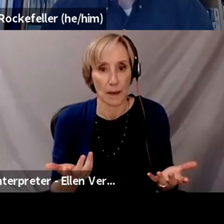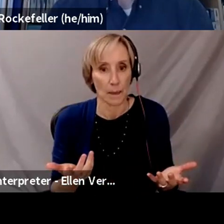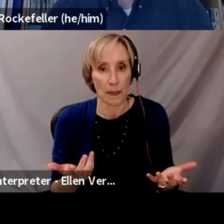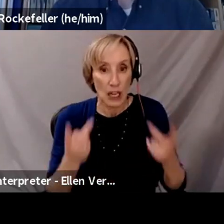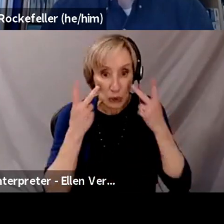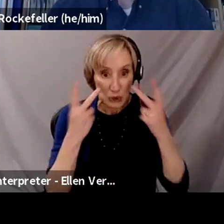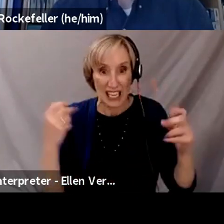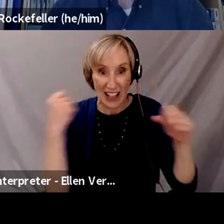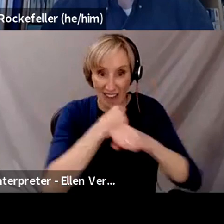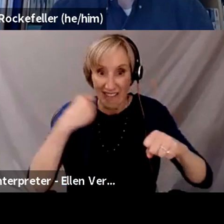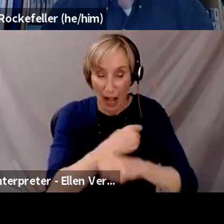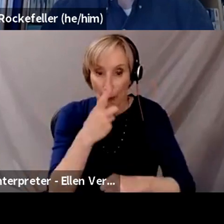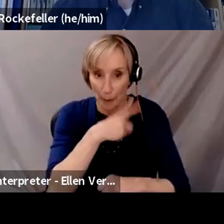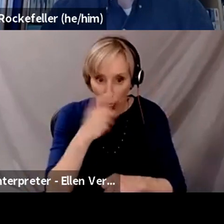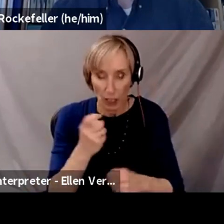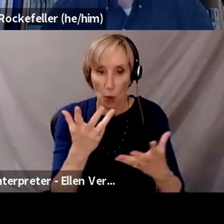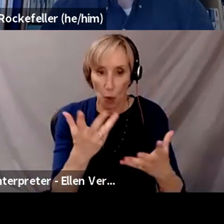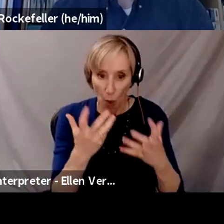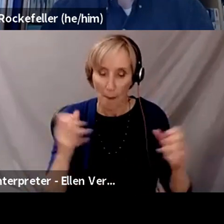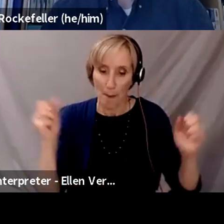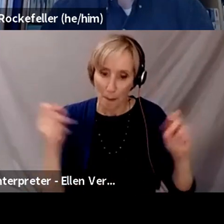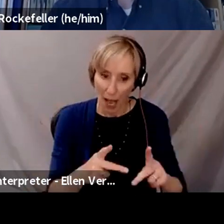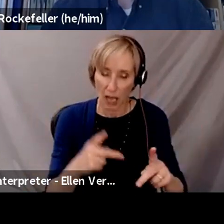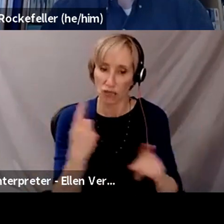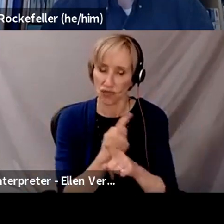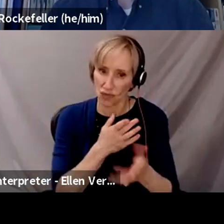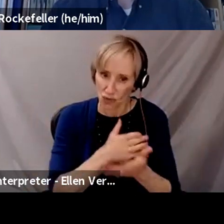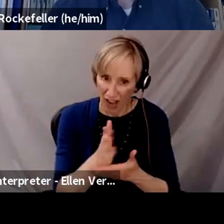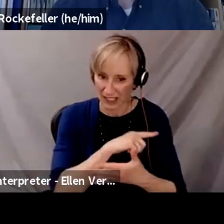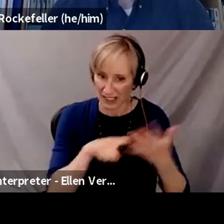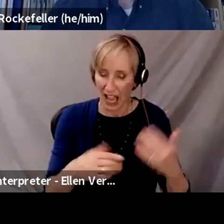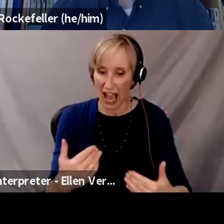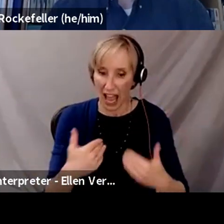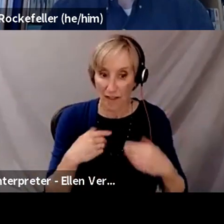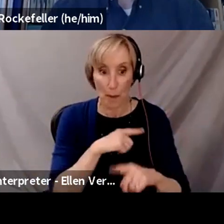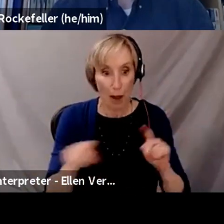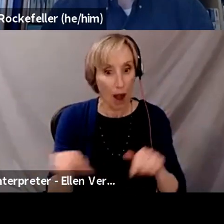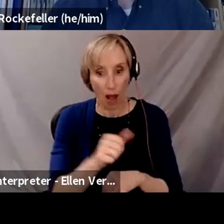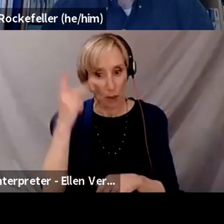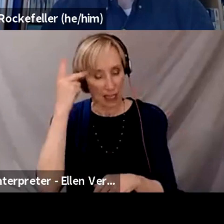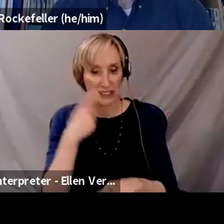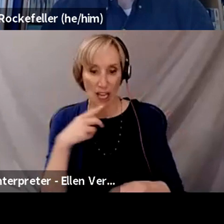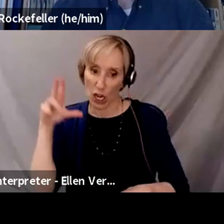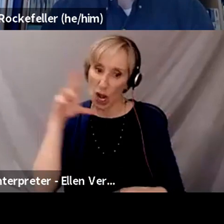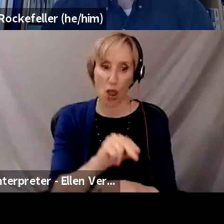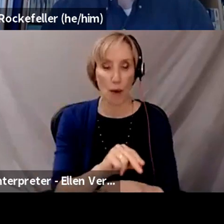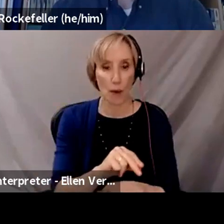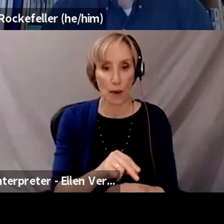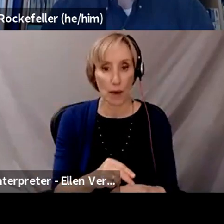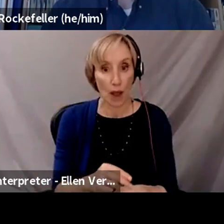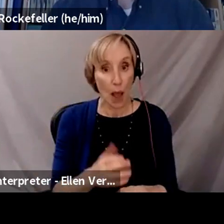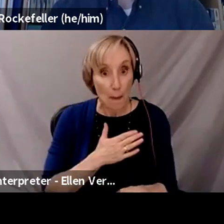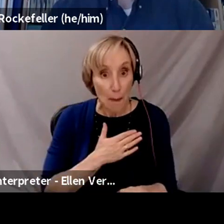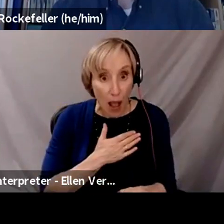fight against that happening. In my home state, the governor of Tennessee today signed into law